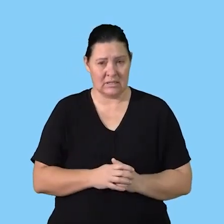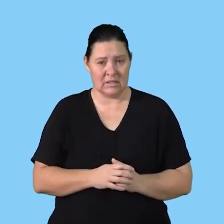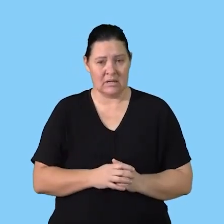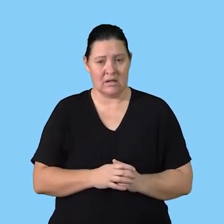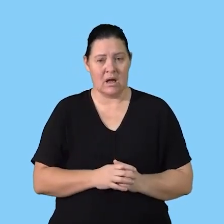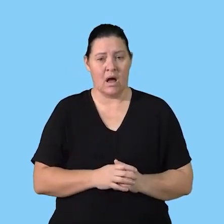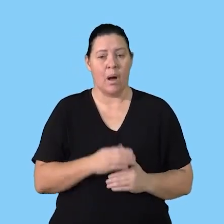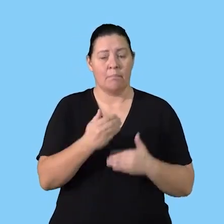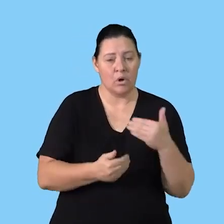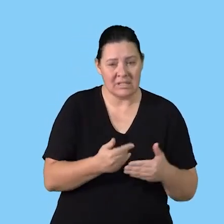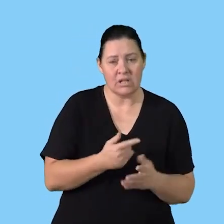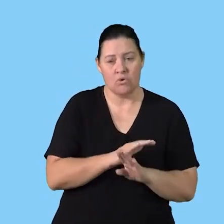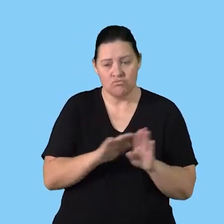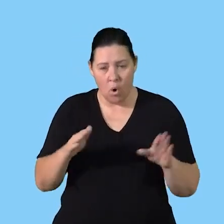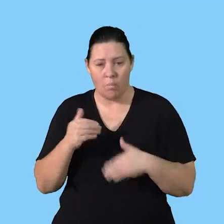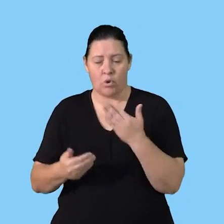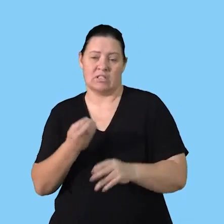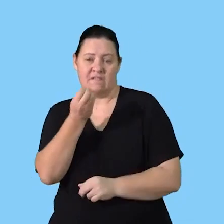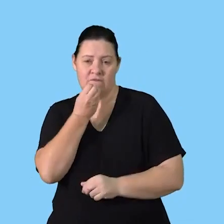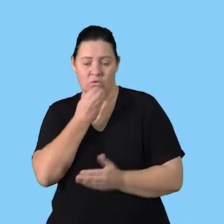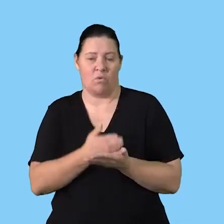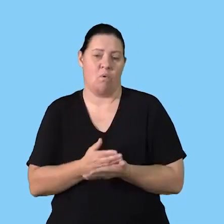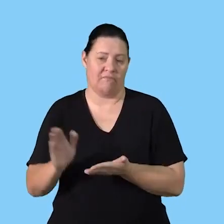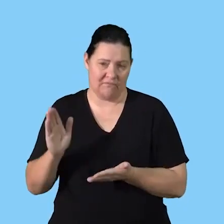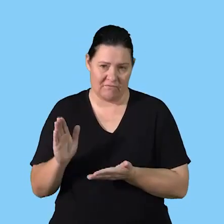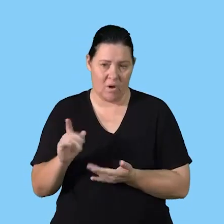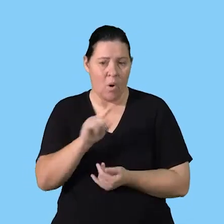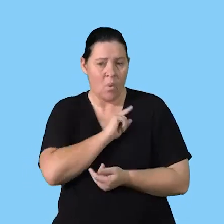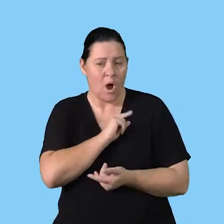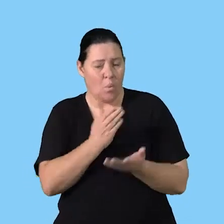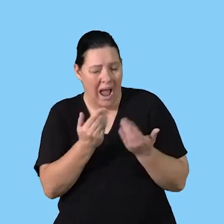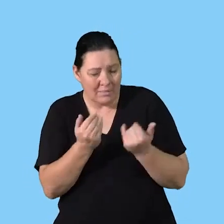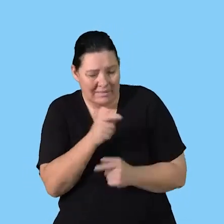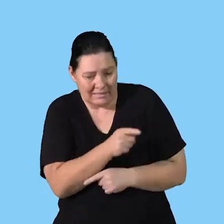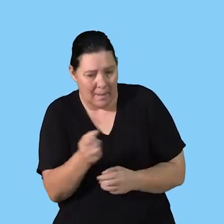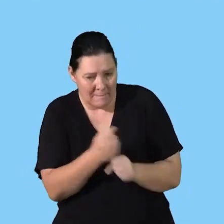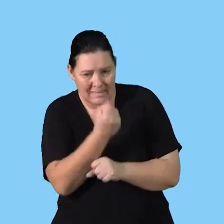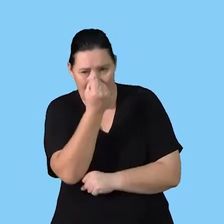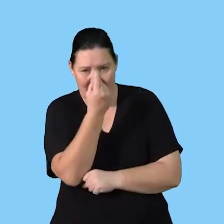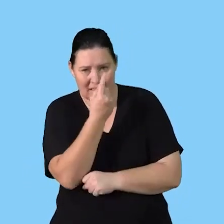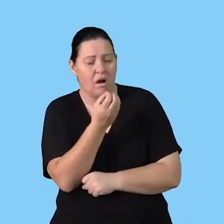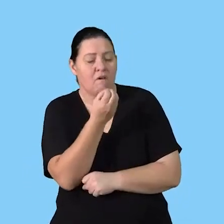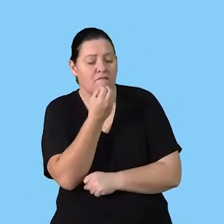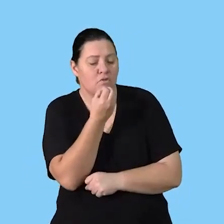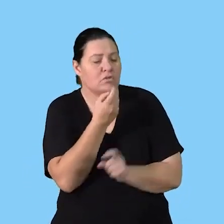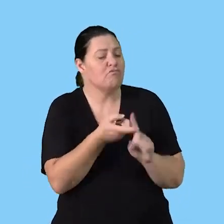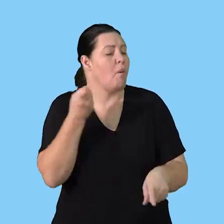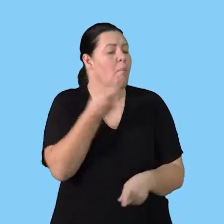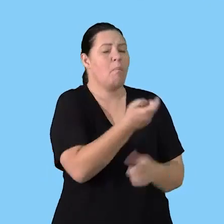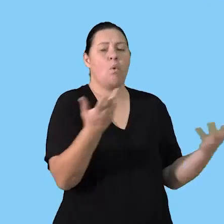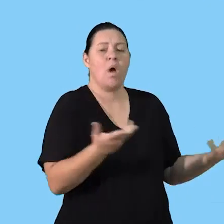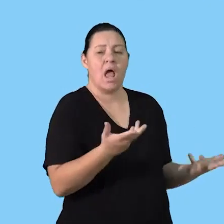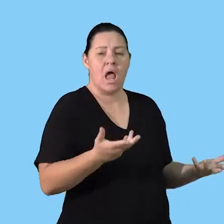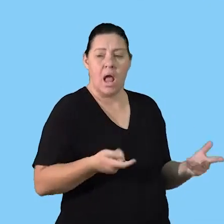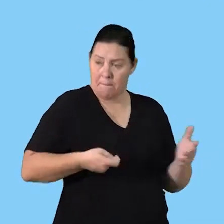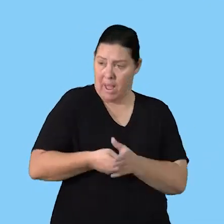remove unprocessed and processed food. Since our learners, we are expecting them to understand where the food they are eating